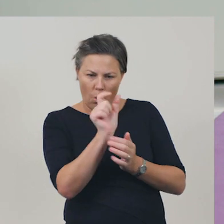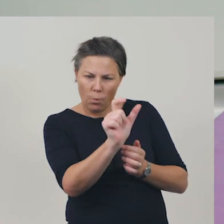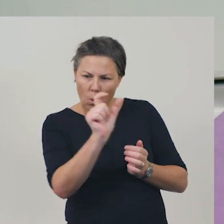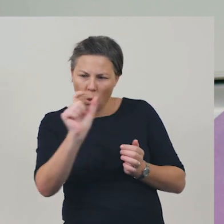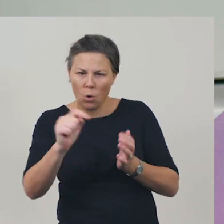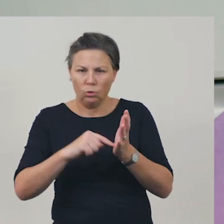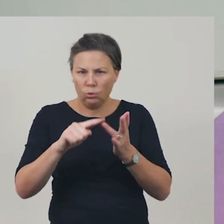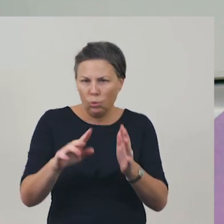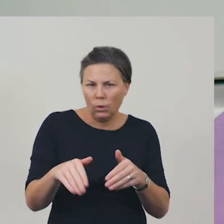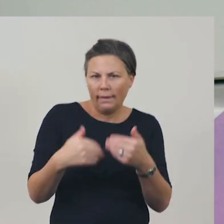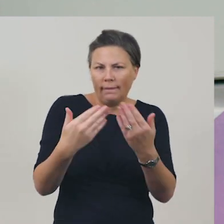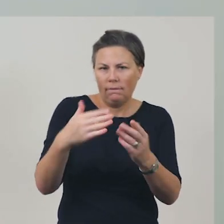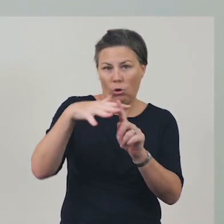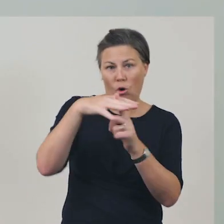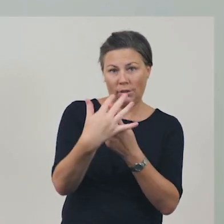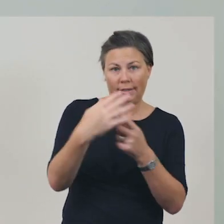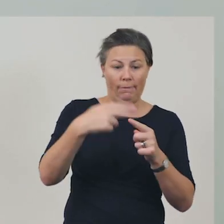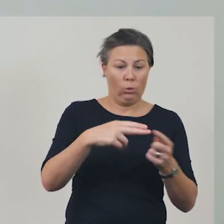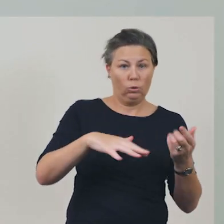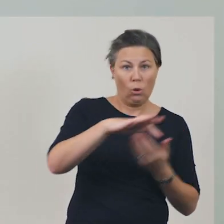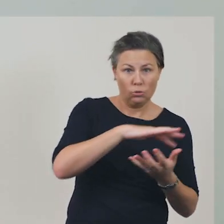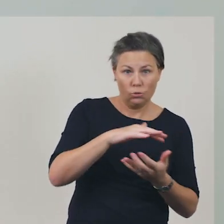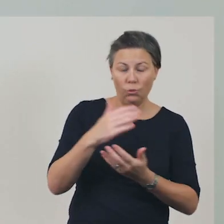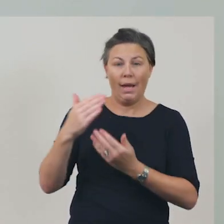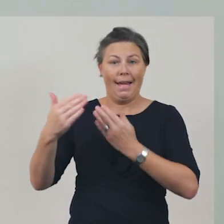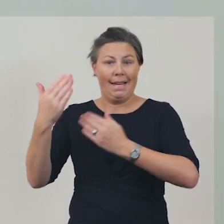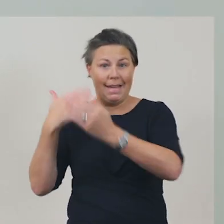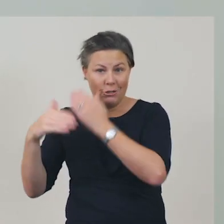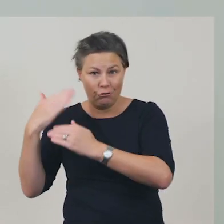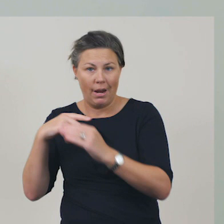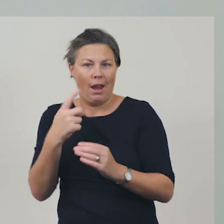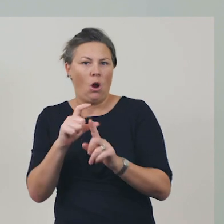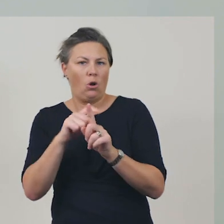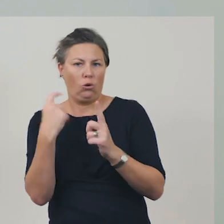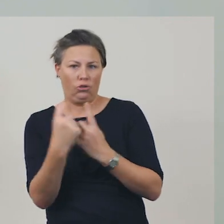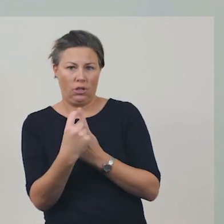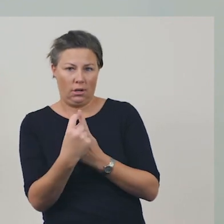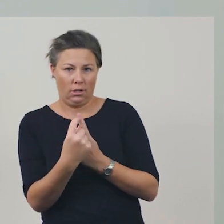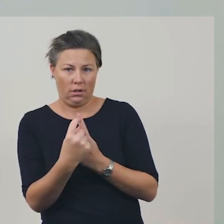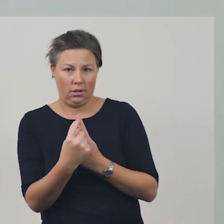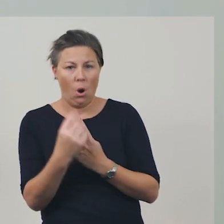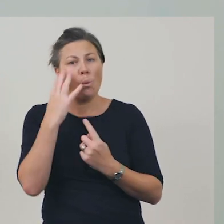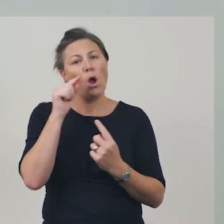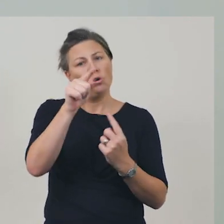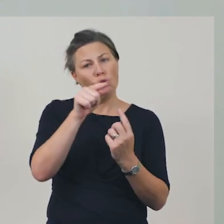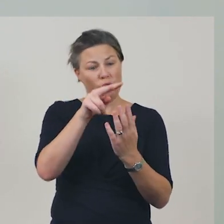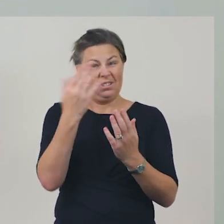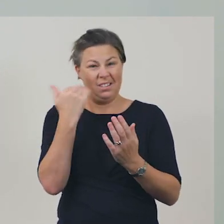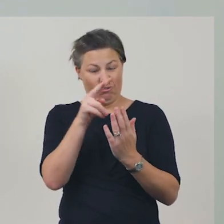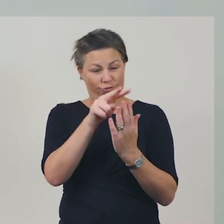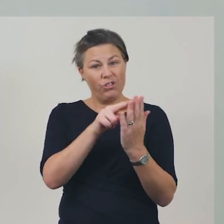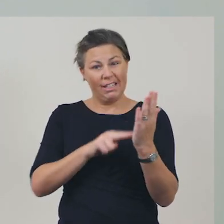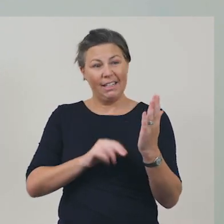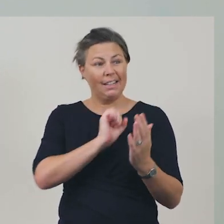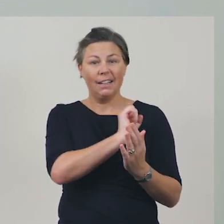context, and cultural context. When you were reading our journal entry, could you imagine what life was like for that author? The